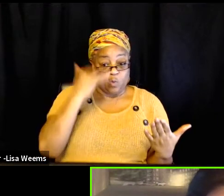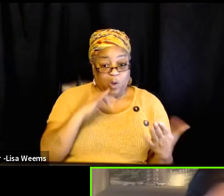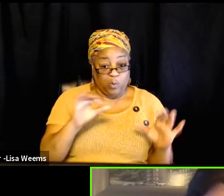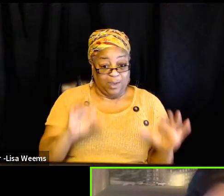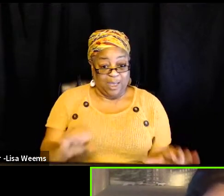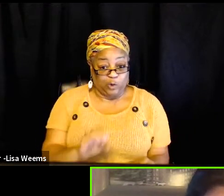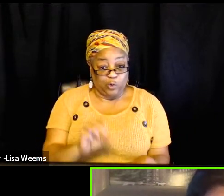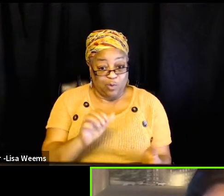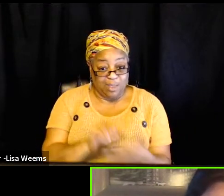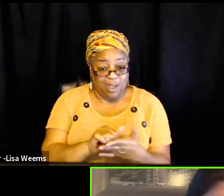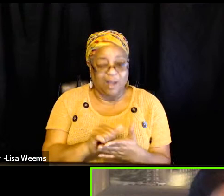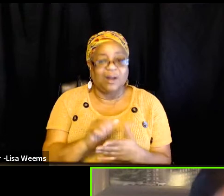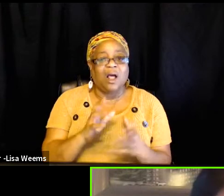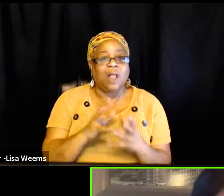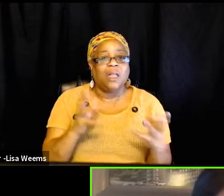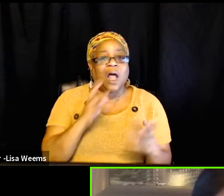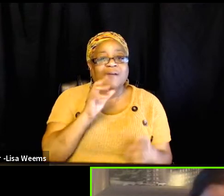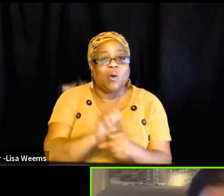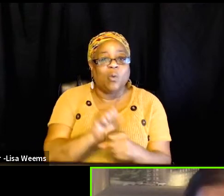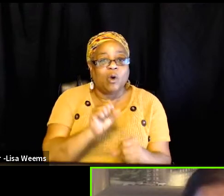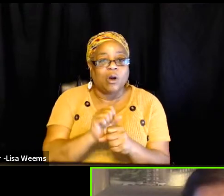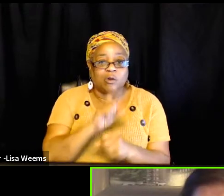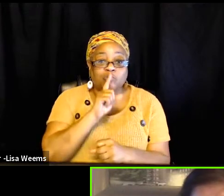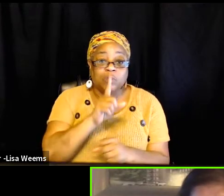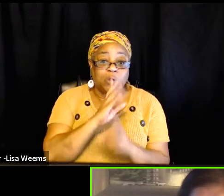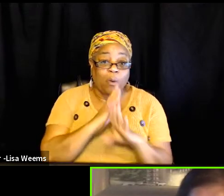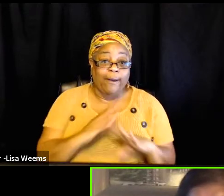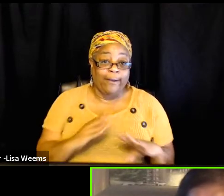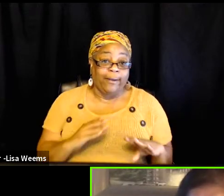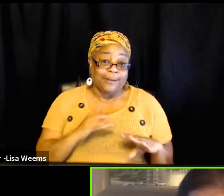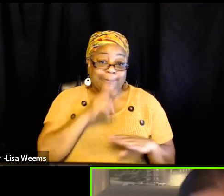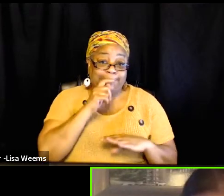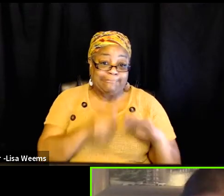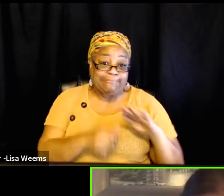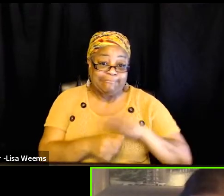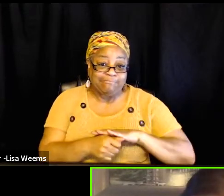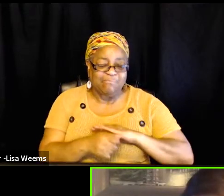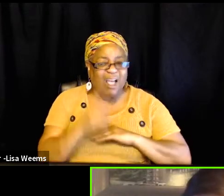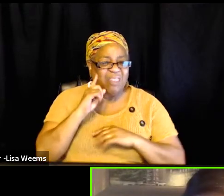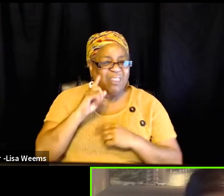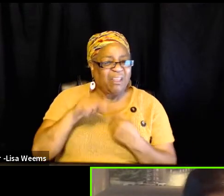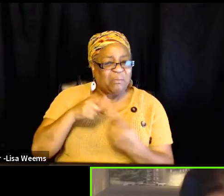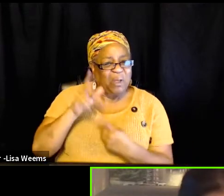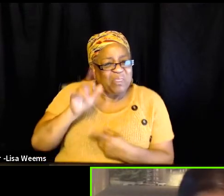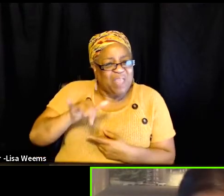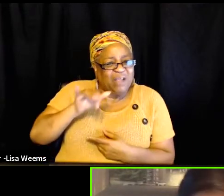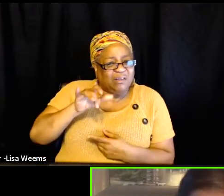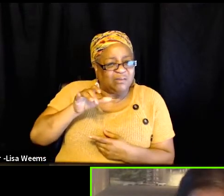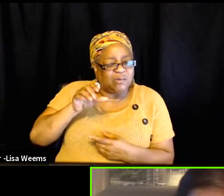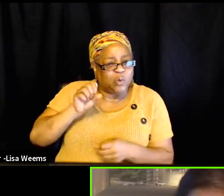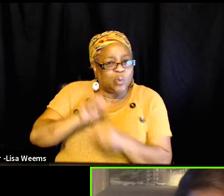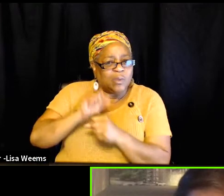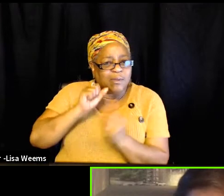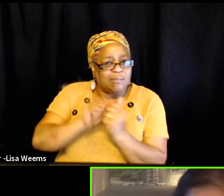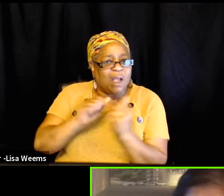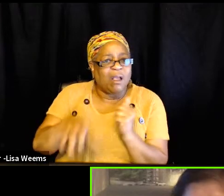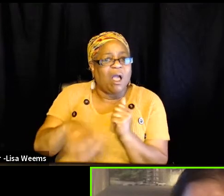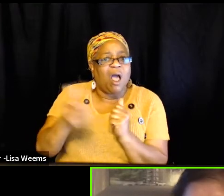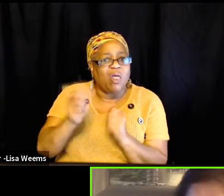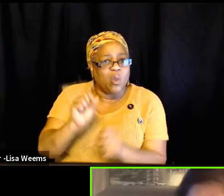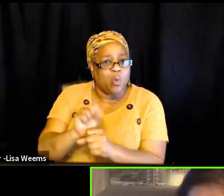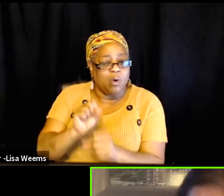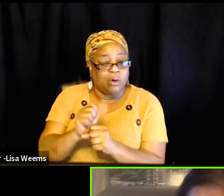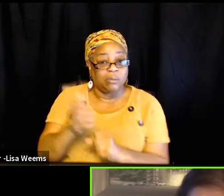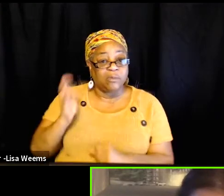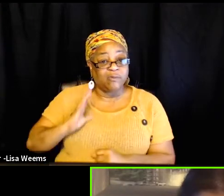of our work is really quiet. And I think a lot about that in my other work too. And even when I was working full-time in museums, I